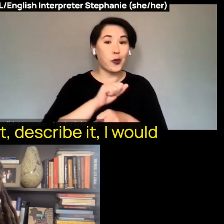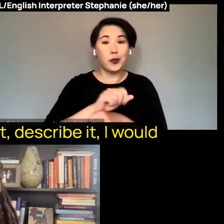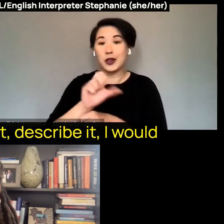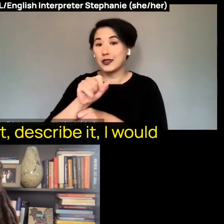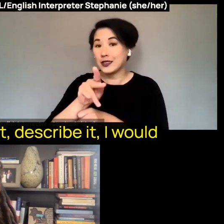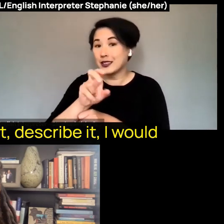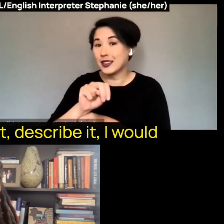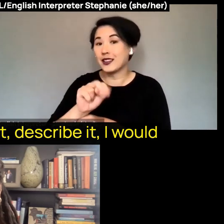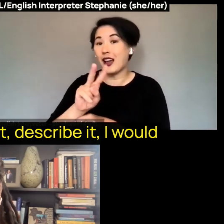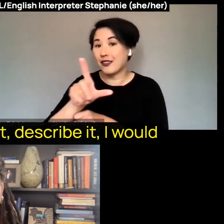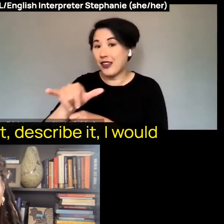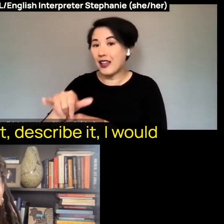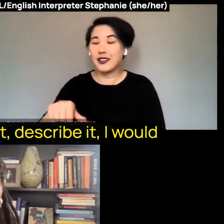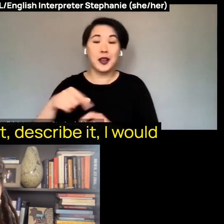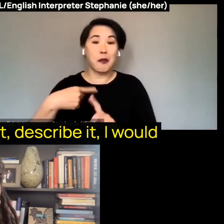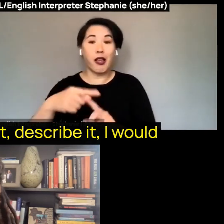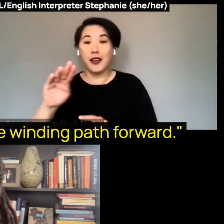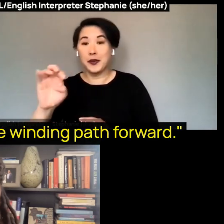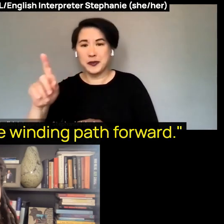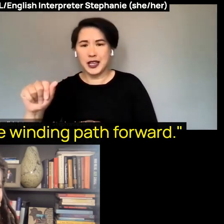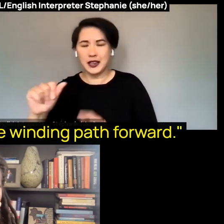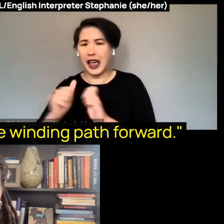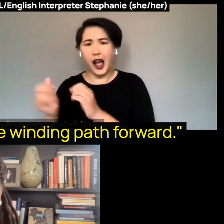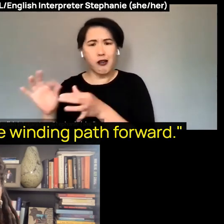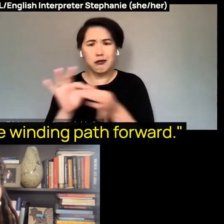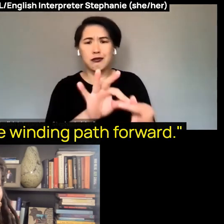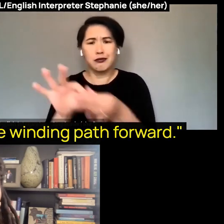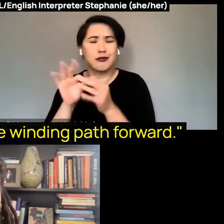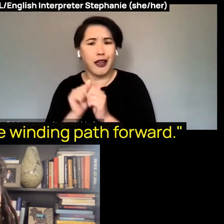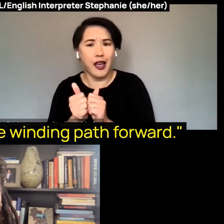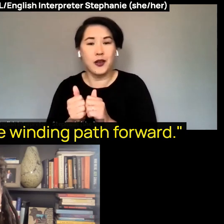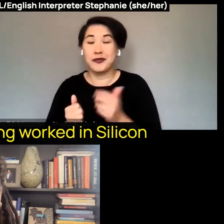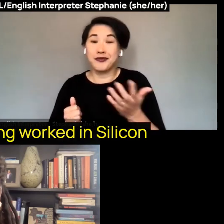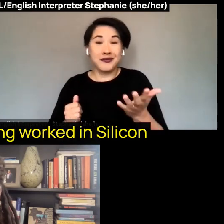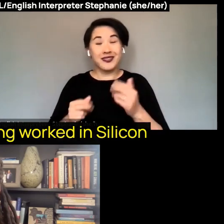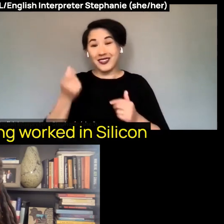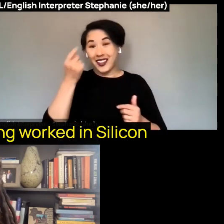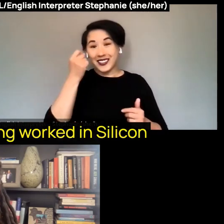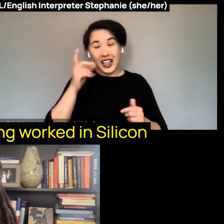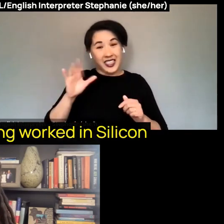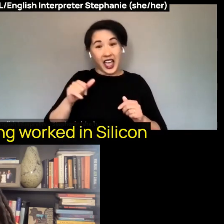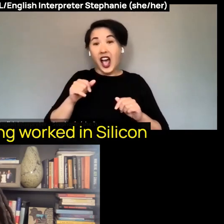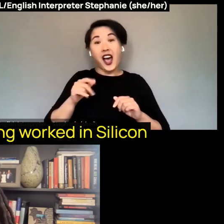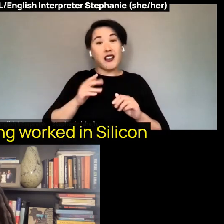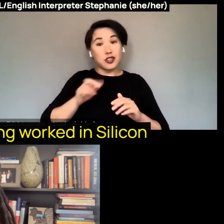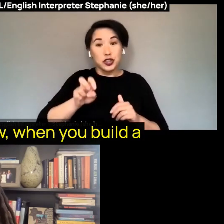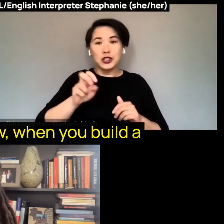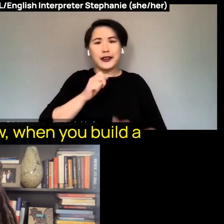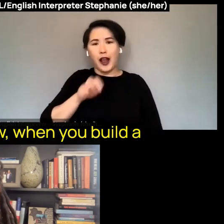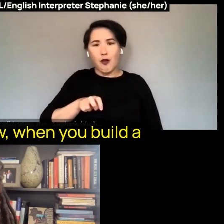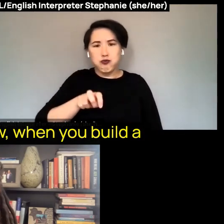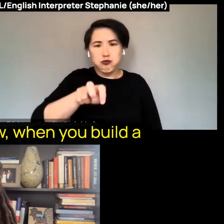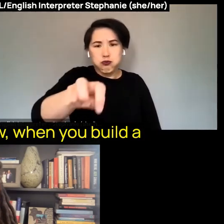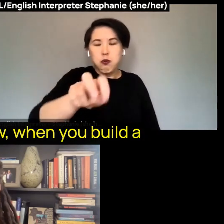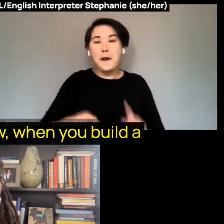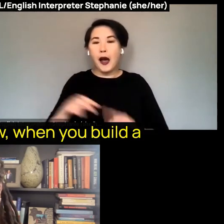And for me, if I had to best describe it, I would describe it as, you know, the windy path forward. And, you know, having worked in Silicon Valley